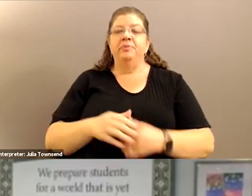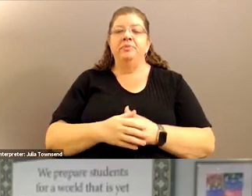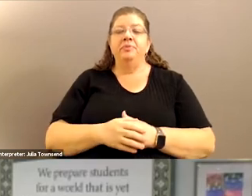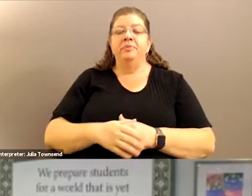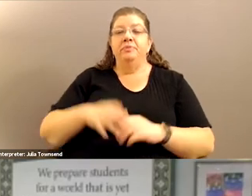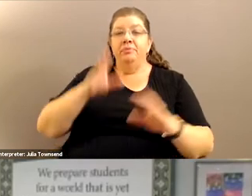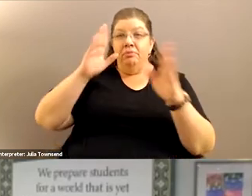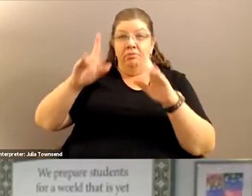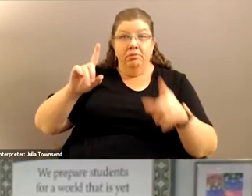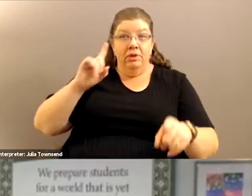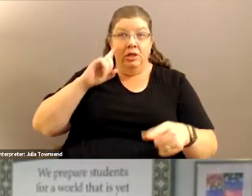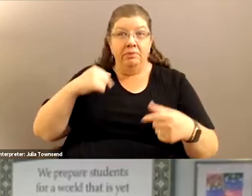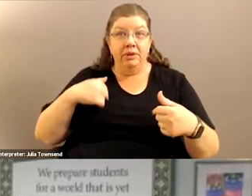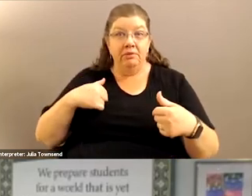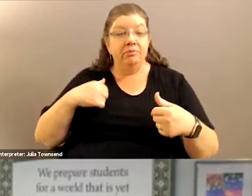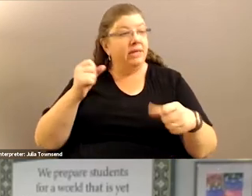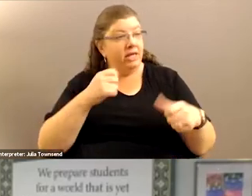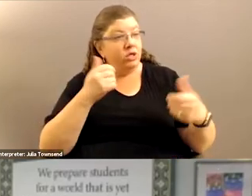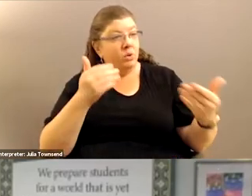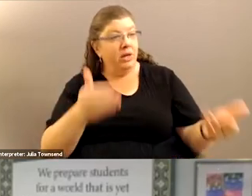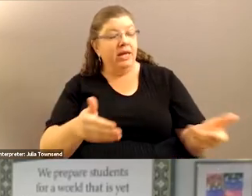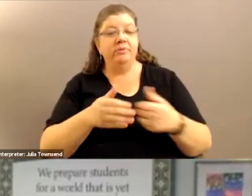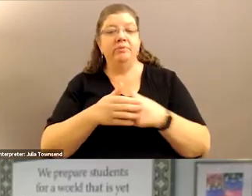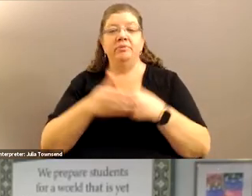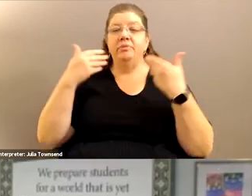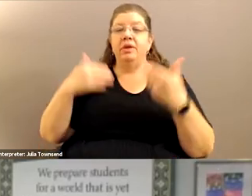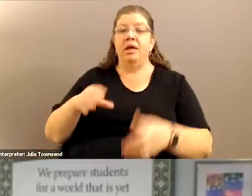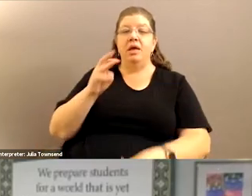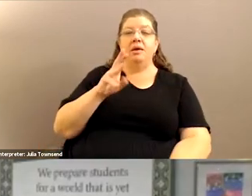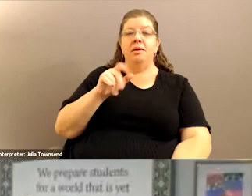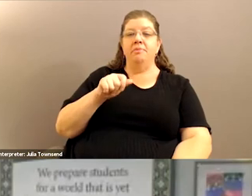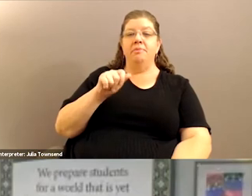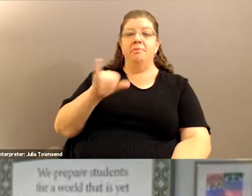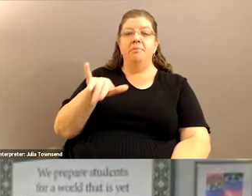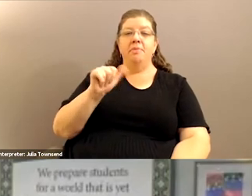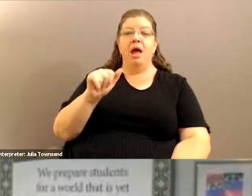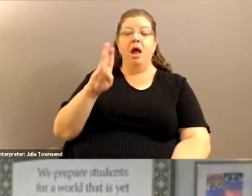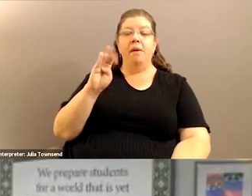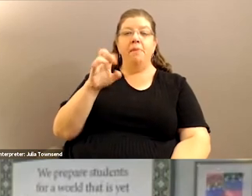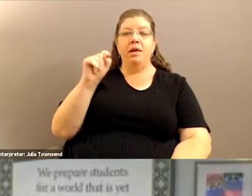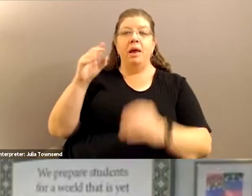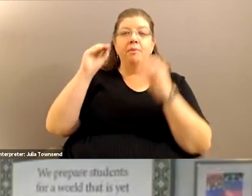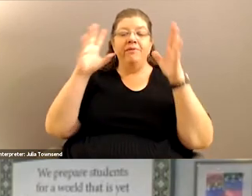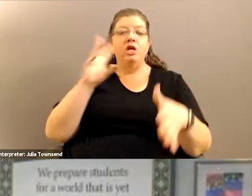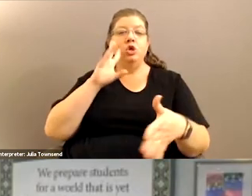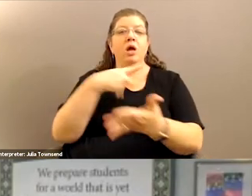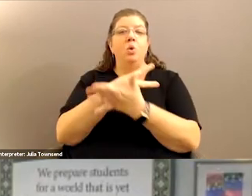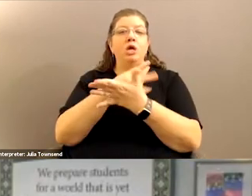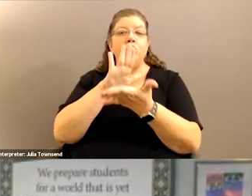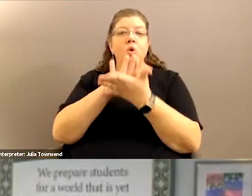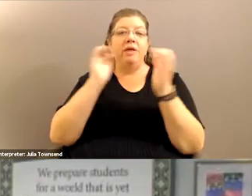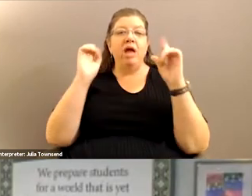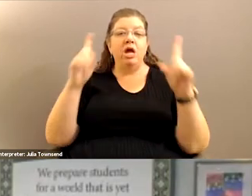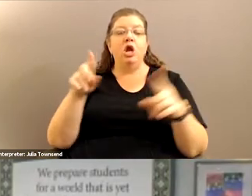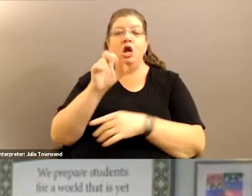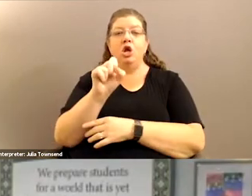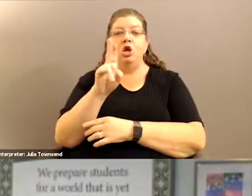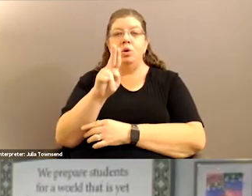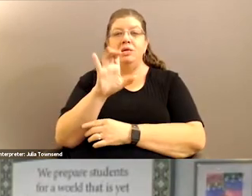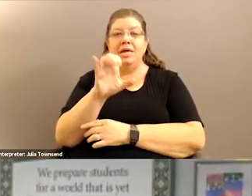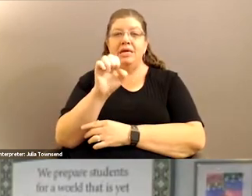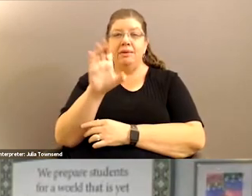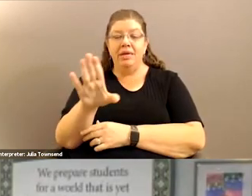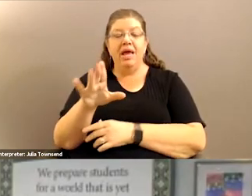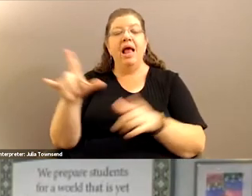hello can you hear me yes go ahead my name is maya burnett i am a professor in the graduate school of education at ucsb and a